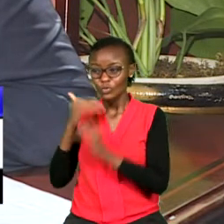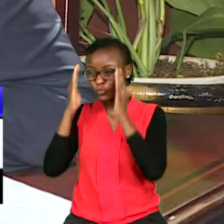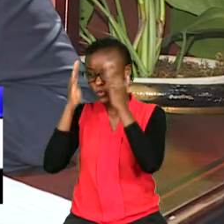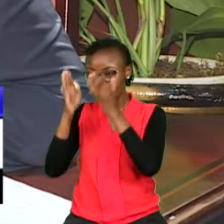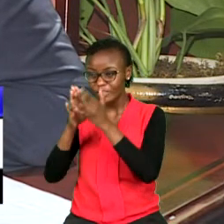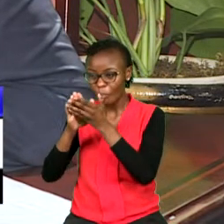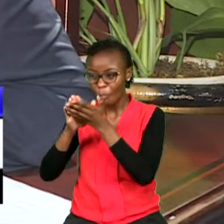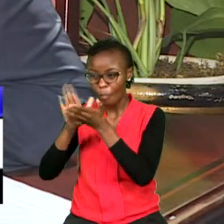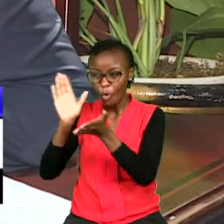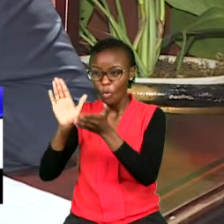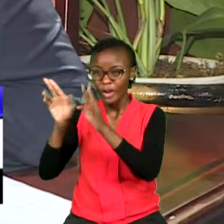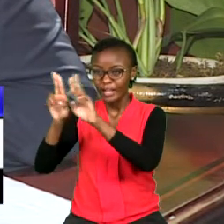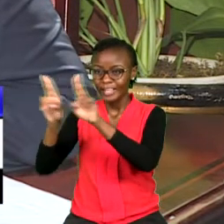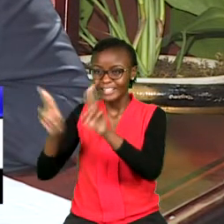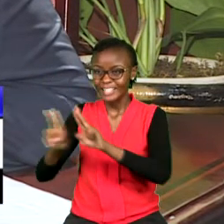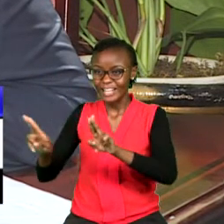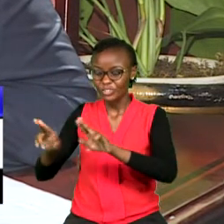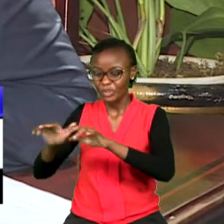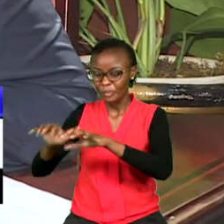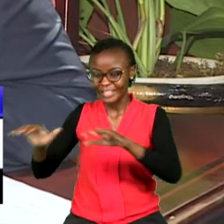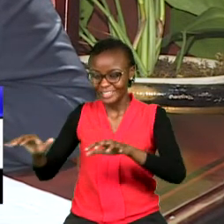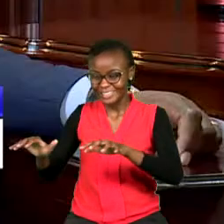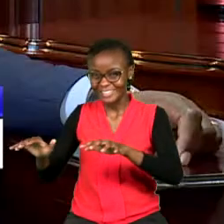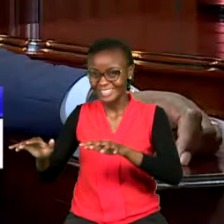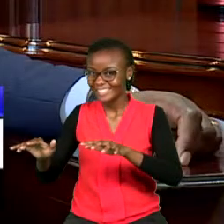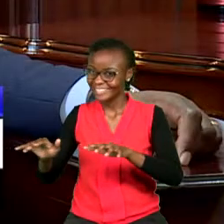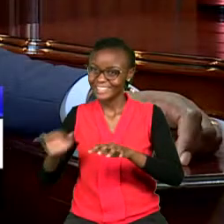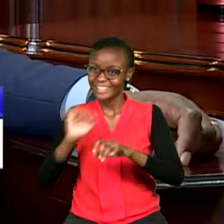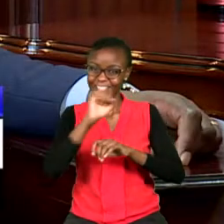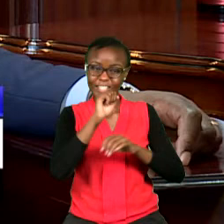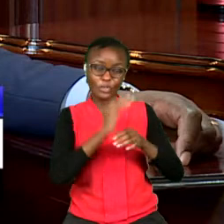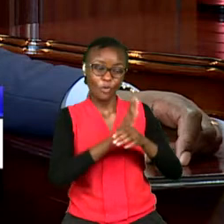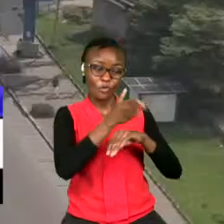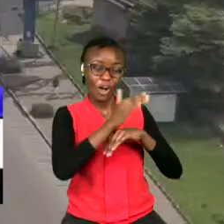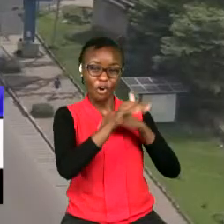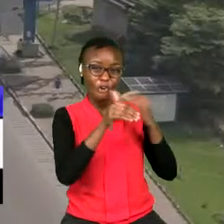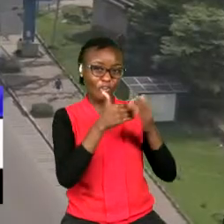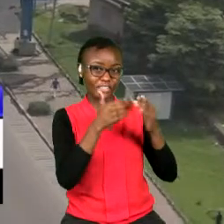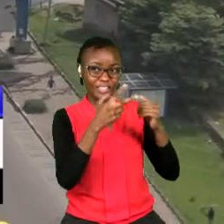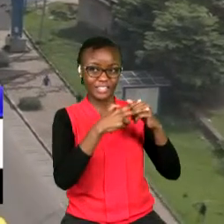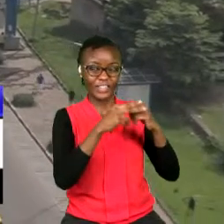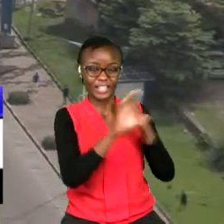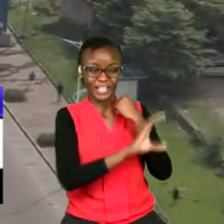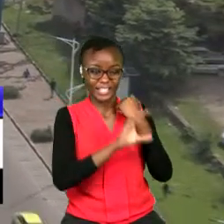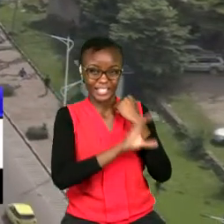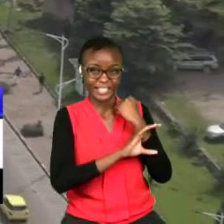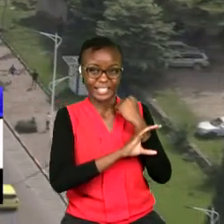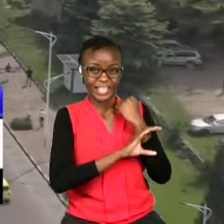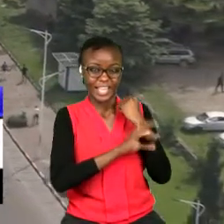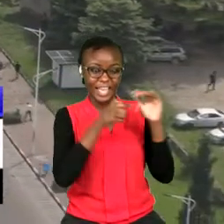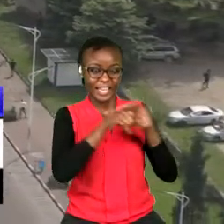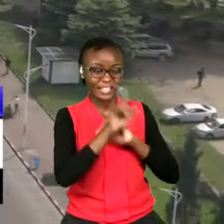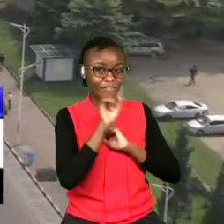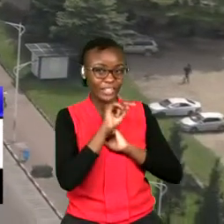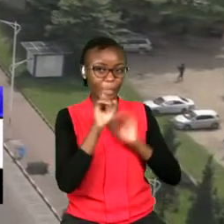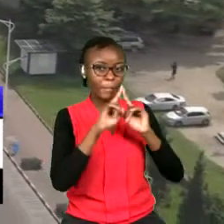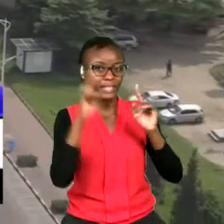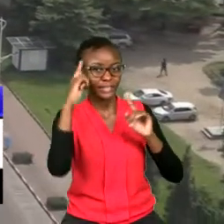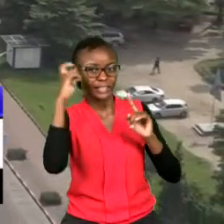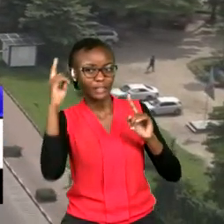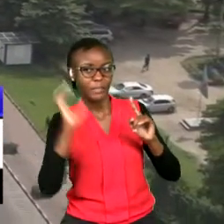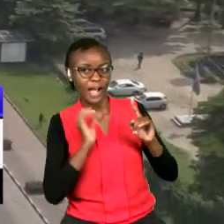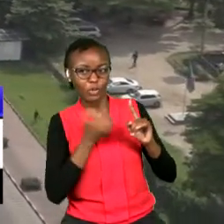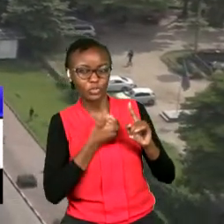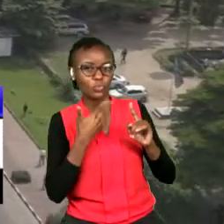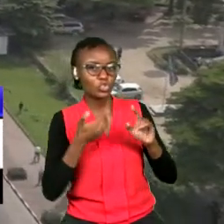markets? Beyond the 7 countries that we have presence, in the medium-term dream is to be in